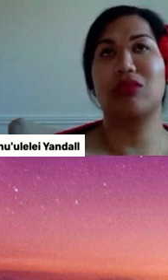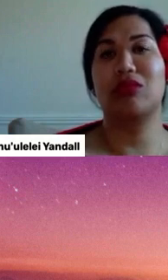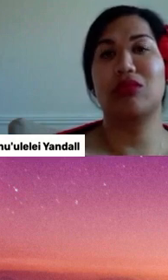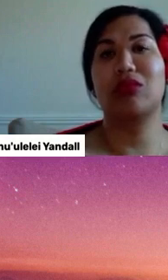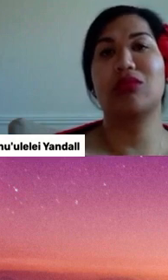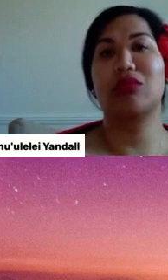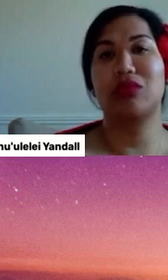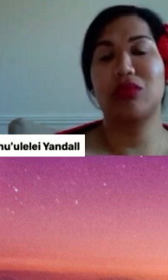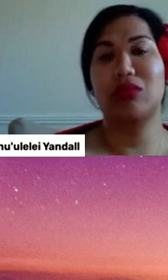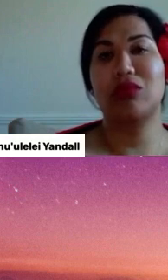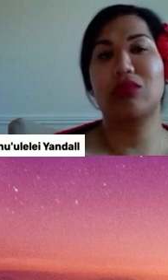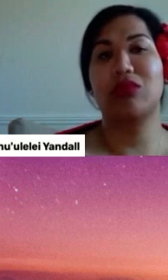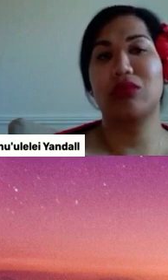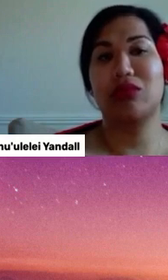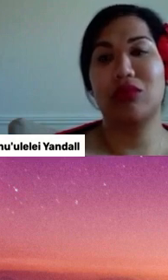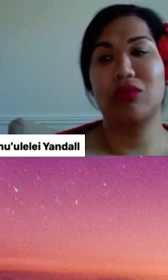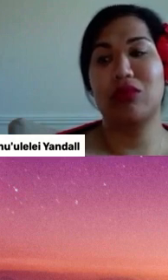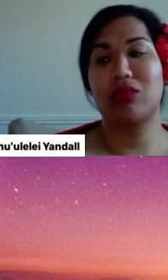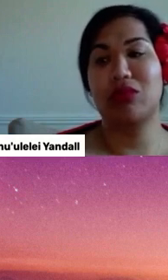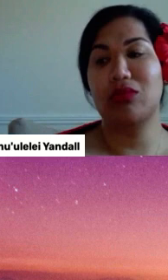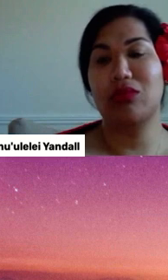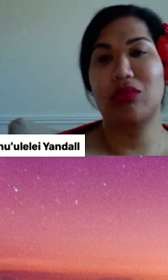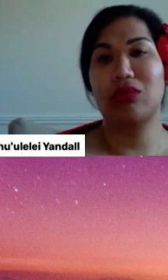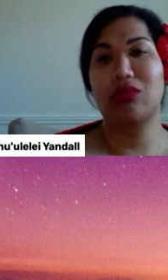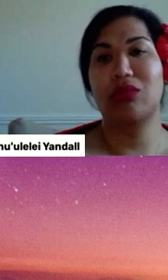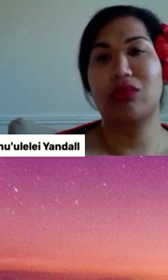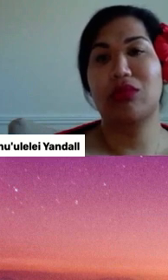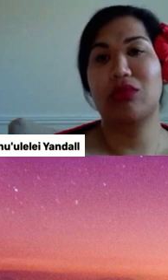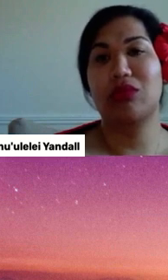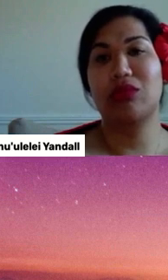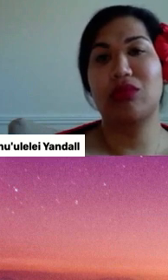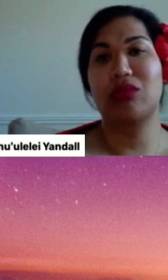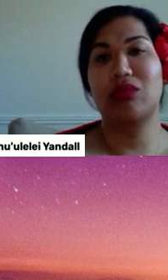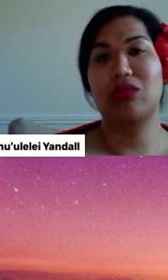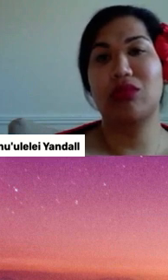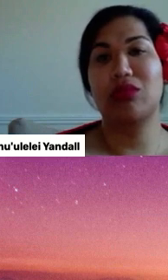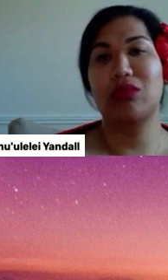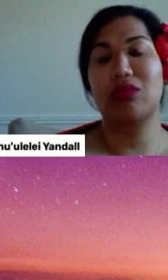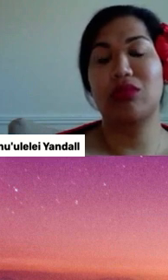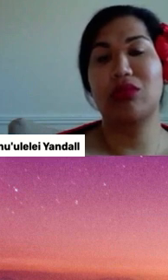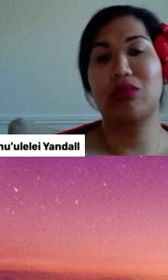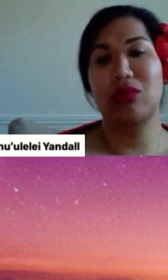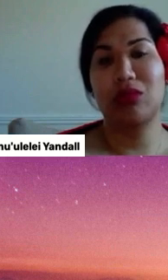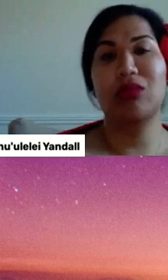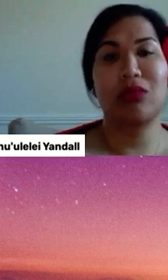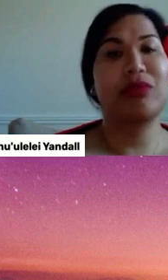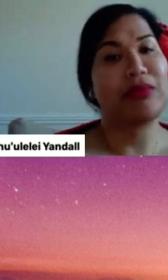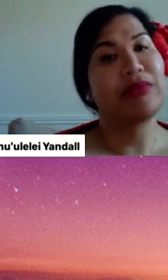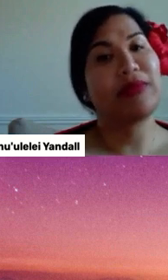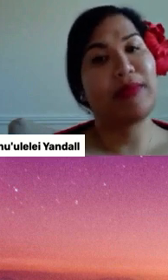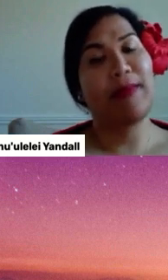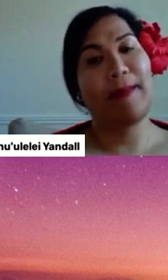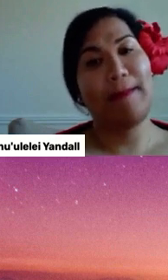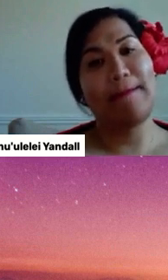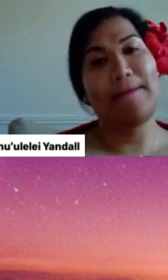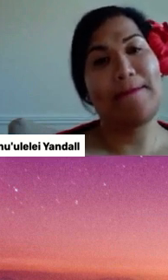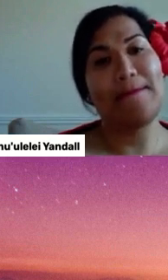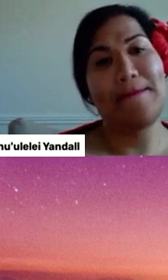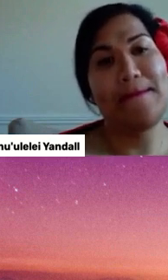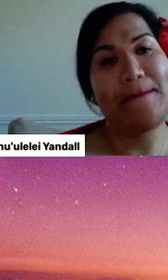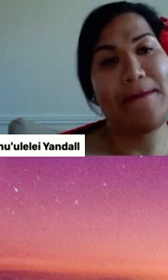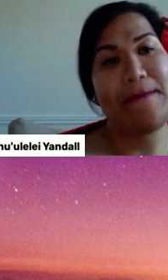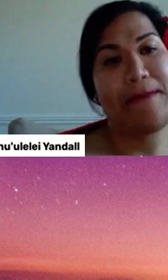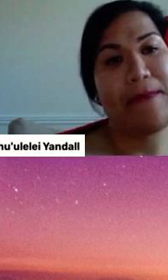on behalf of a system that creates value for very, very few white men.